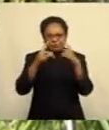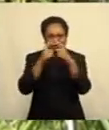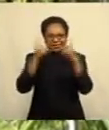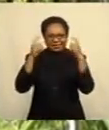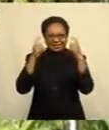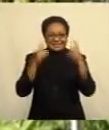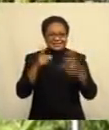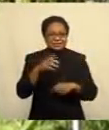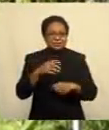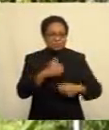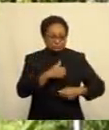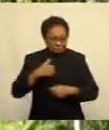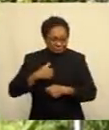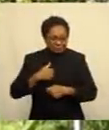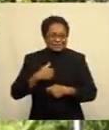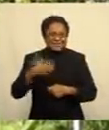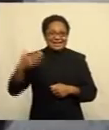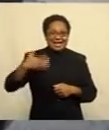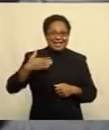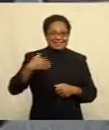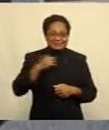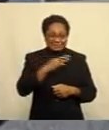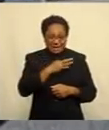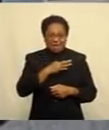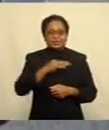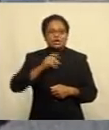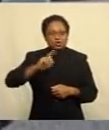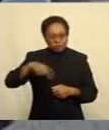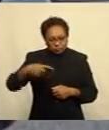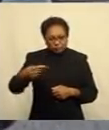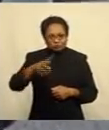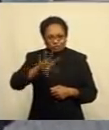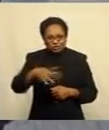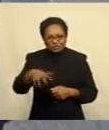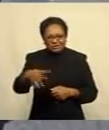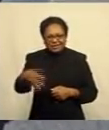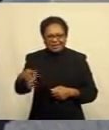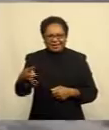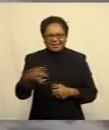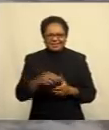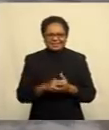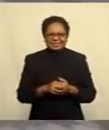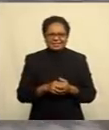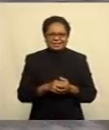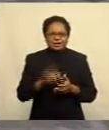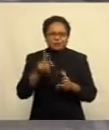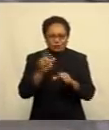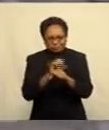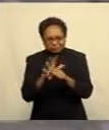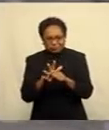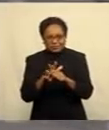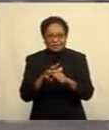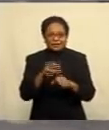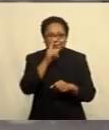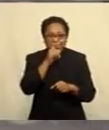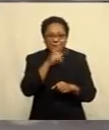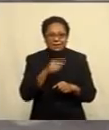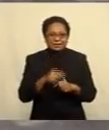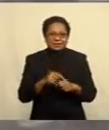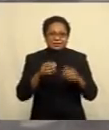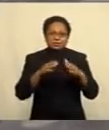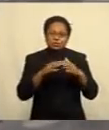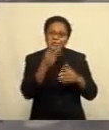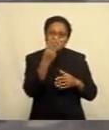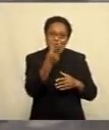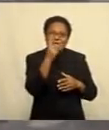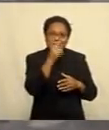personnel and health officials continued screening the whole of Cunningham today. The portion of Wainitarwau area where 3 local cases of COVID-19